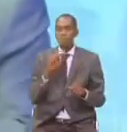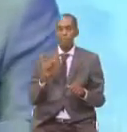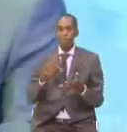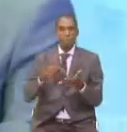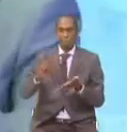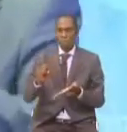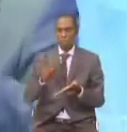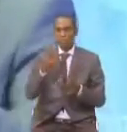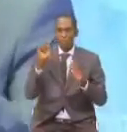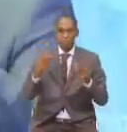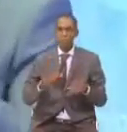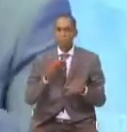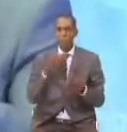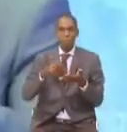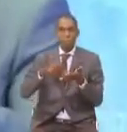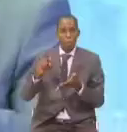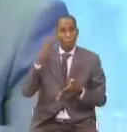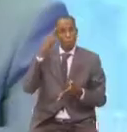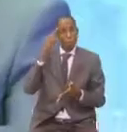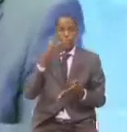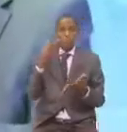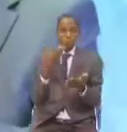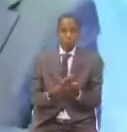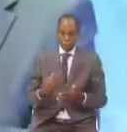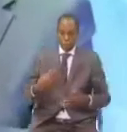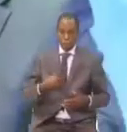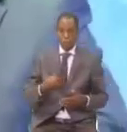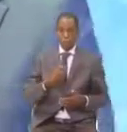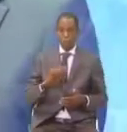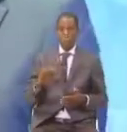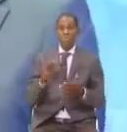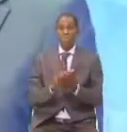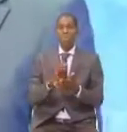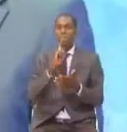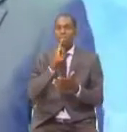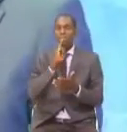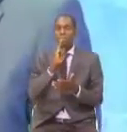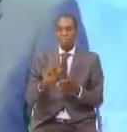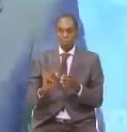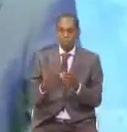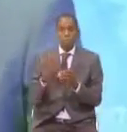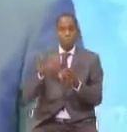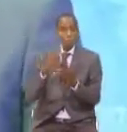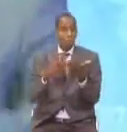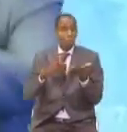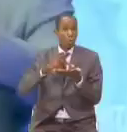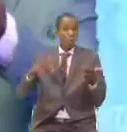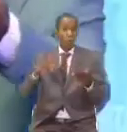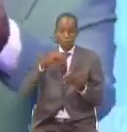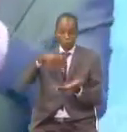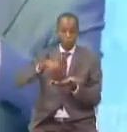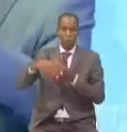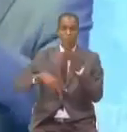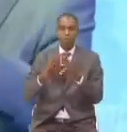even pay for good dressing that is sown in some parts of the world. You don't have the money.